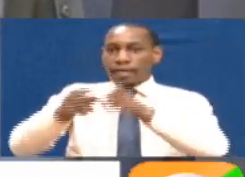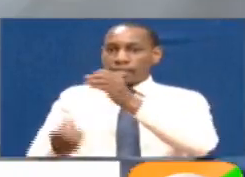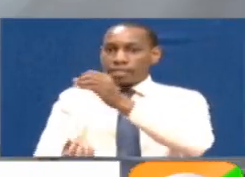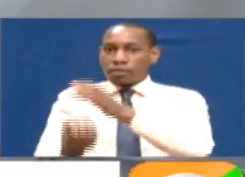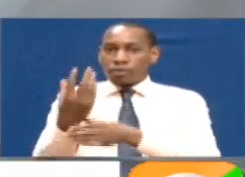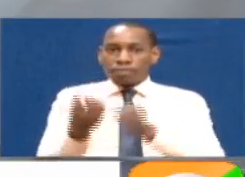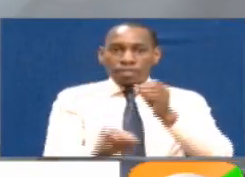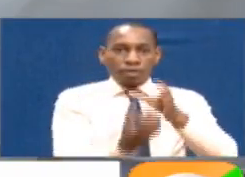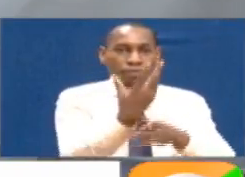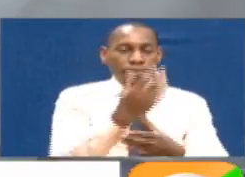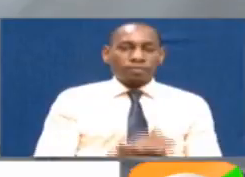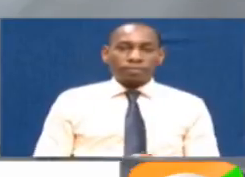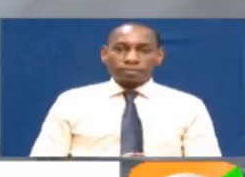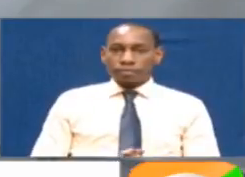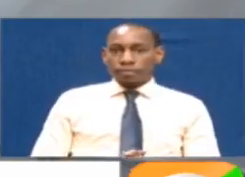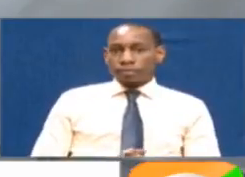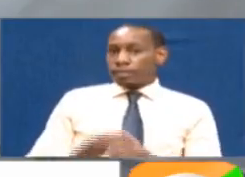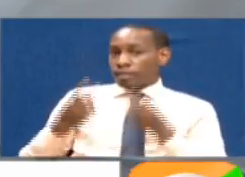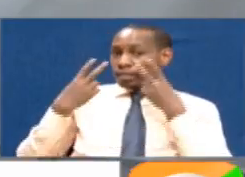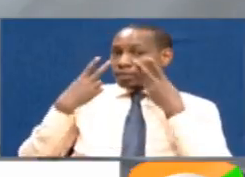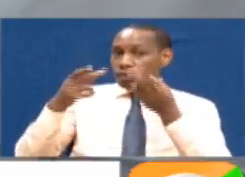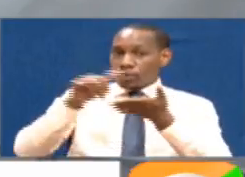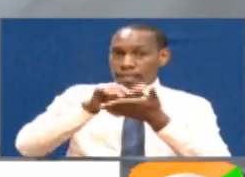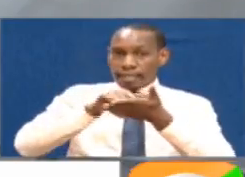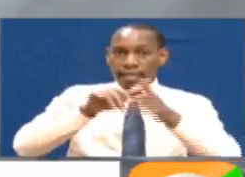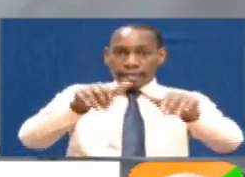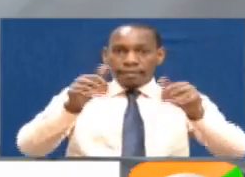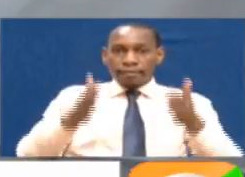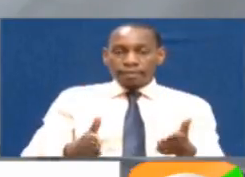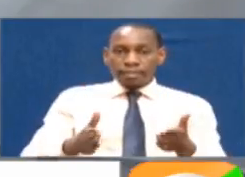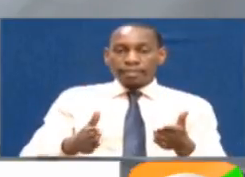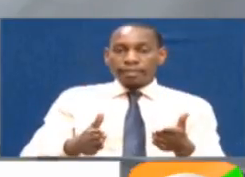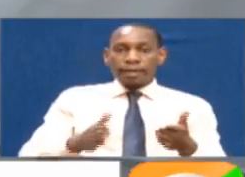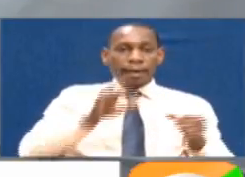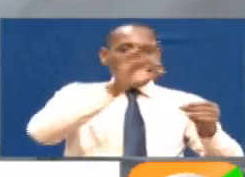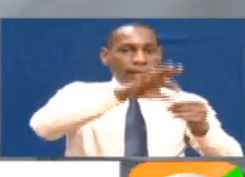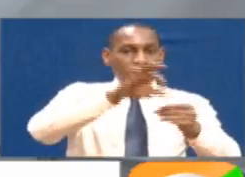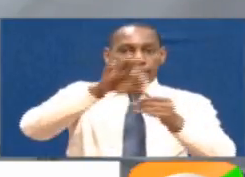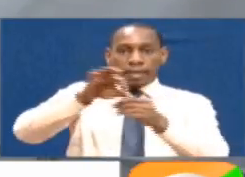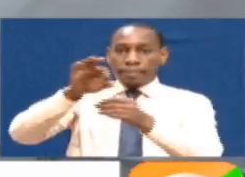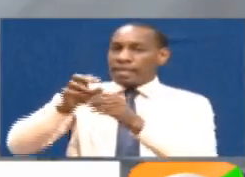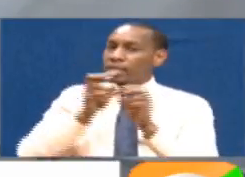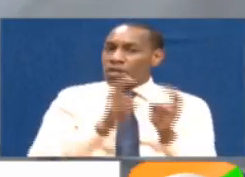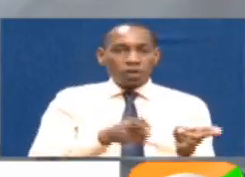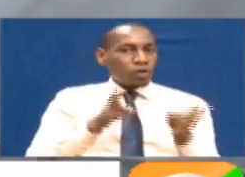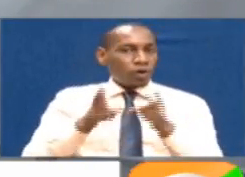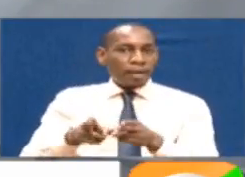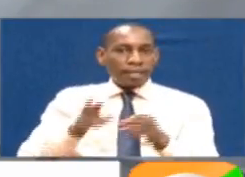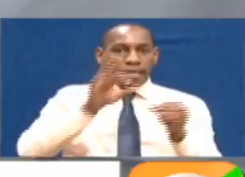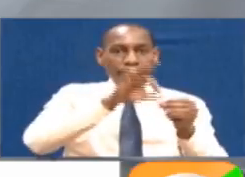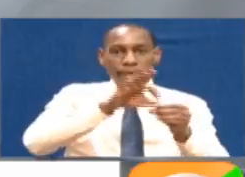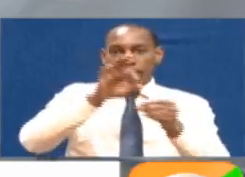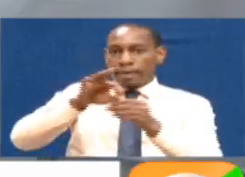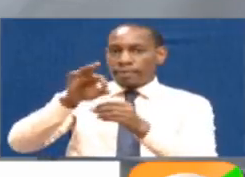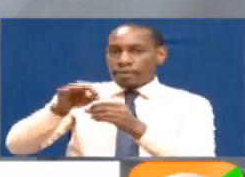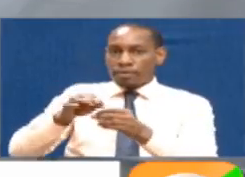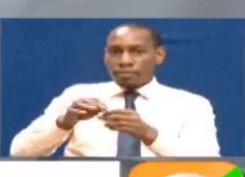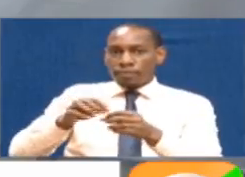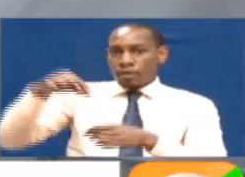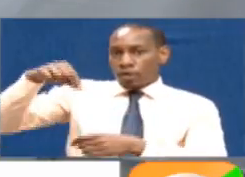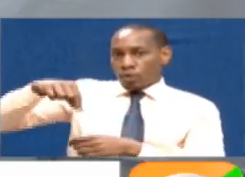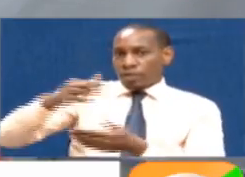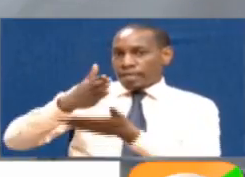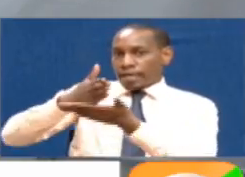crops. We found that farmers are doing horticulture. Our typical farmer grows a quarter to a half